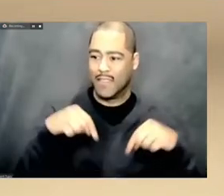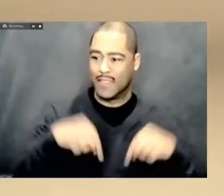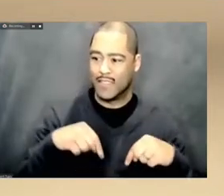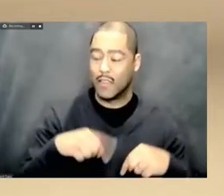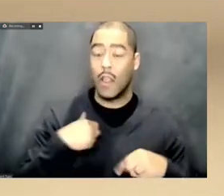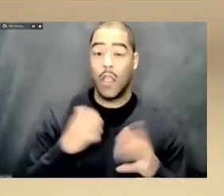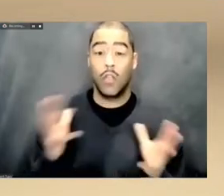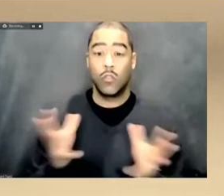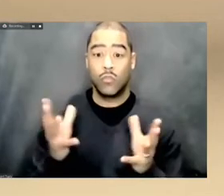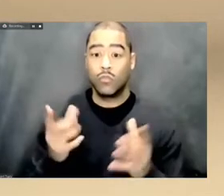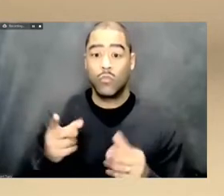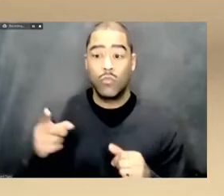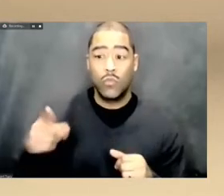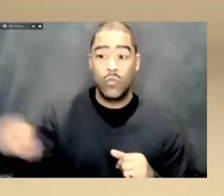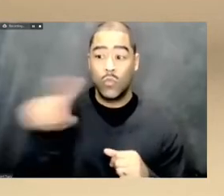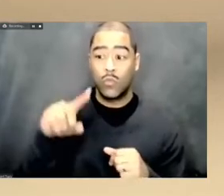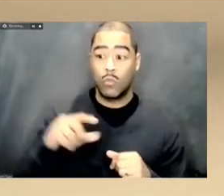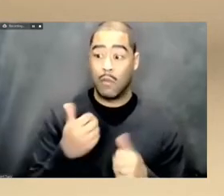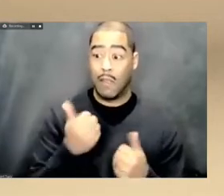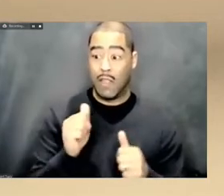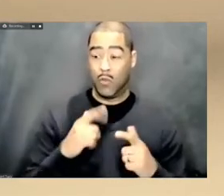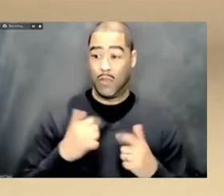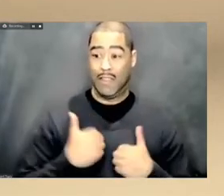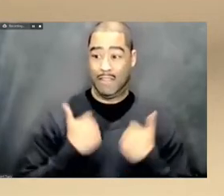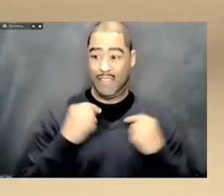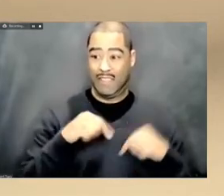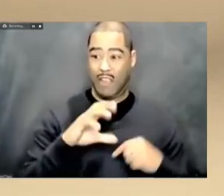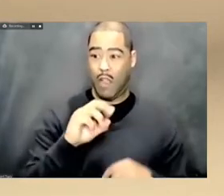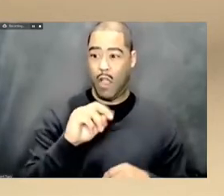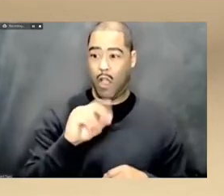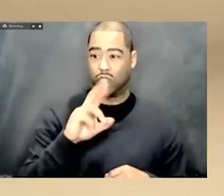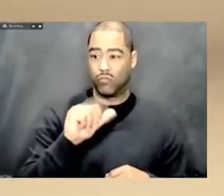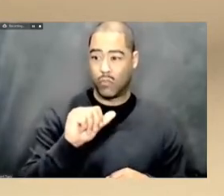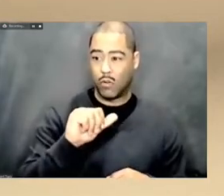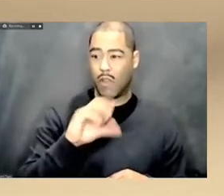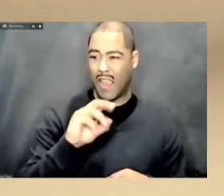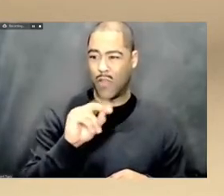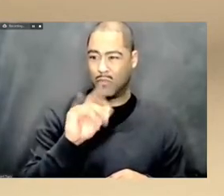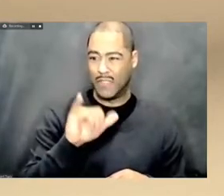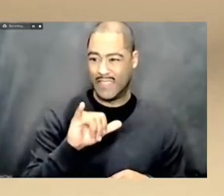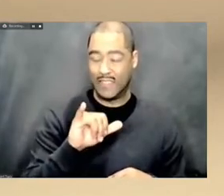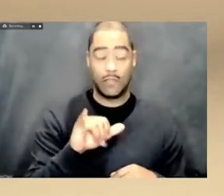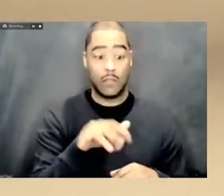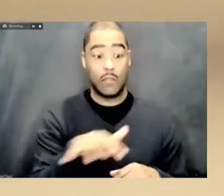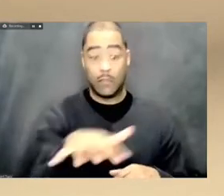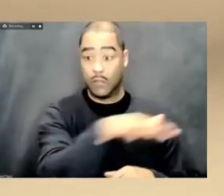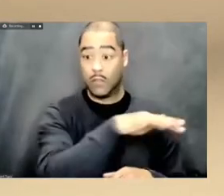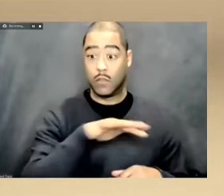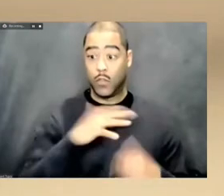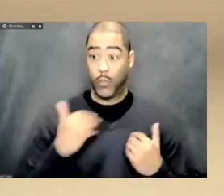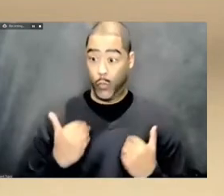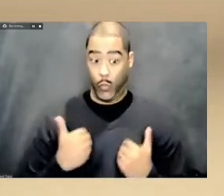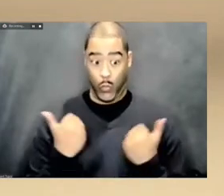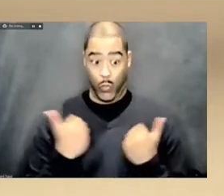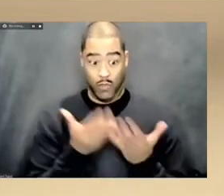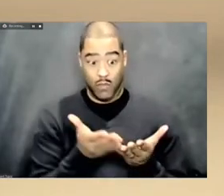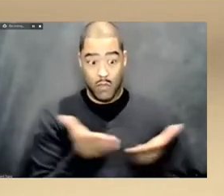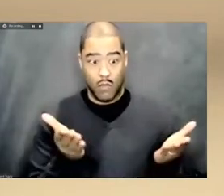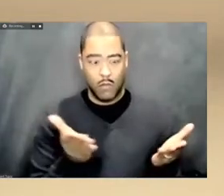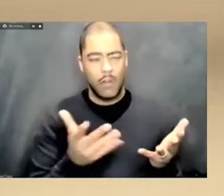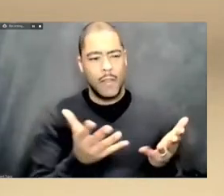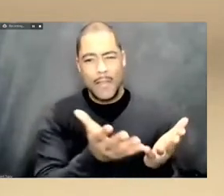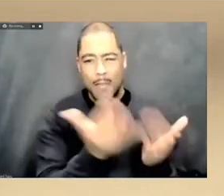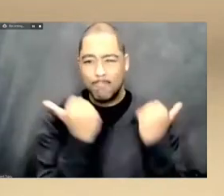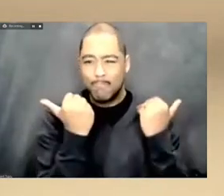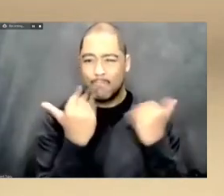Costa County youth in our diverse community to engage. So there's